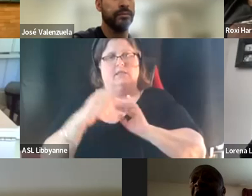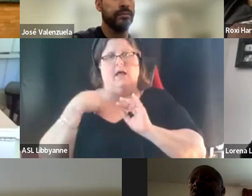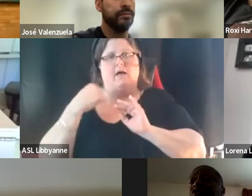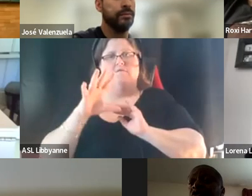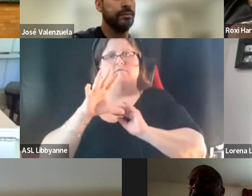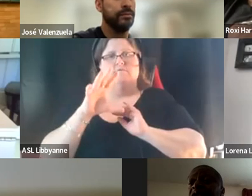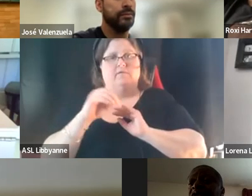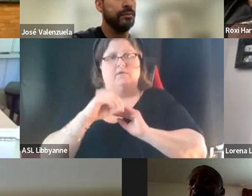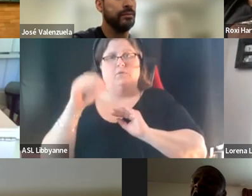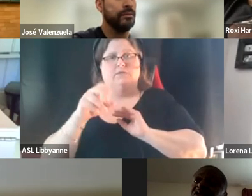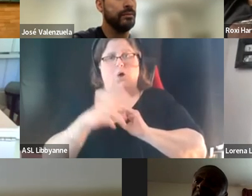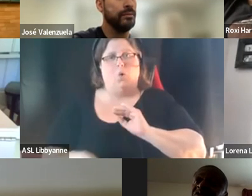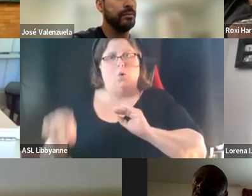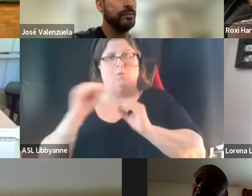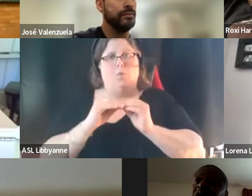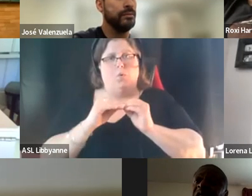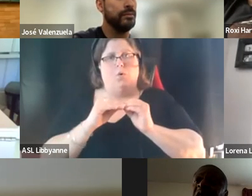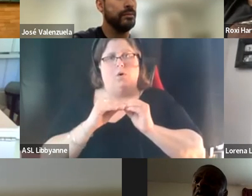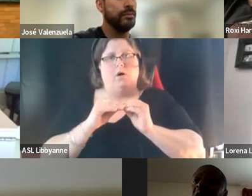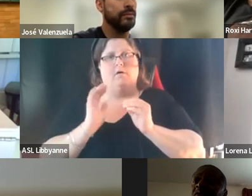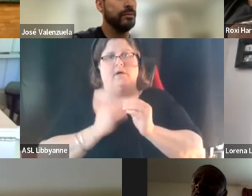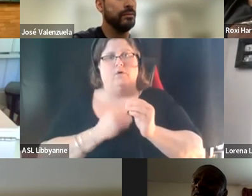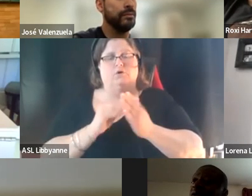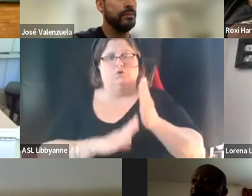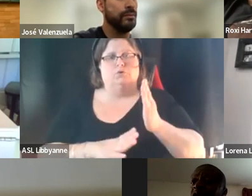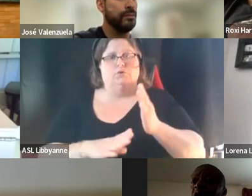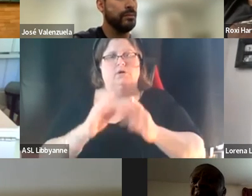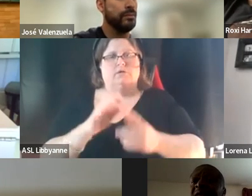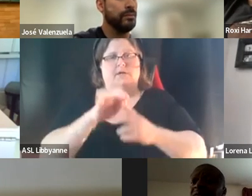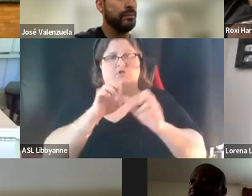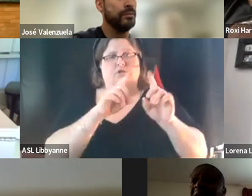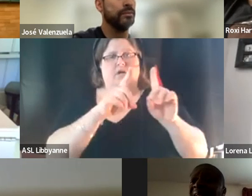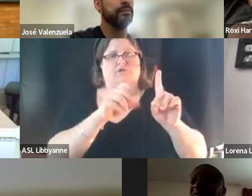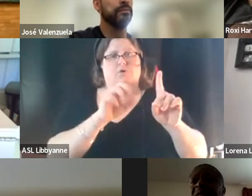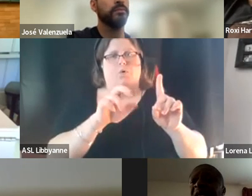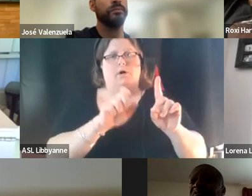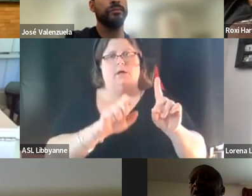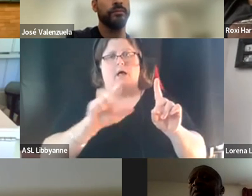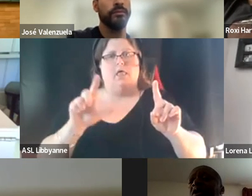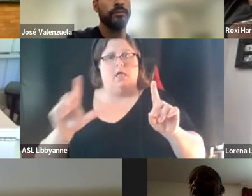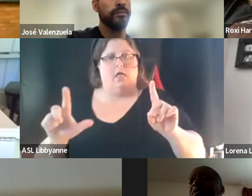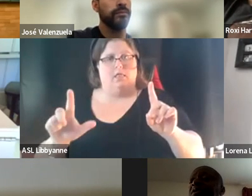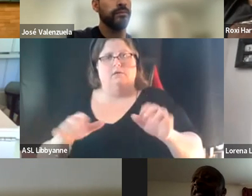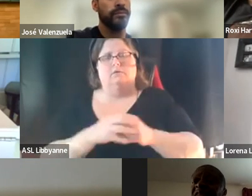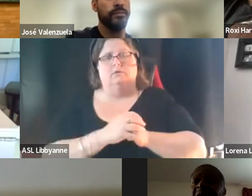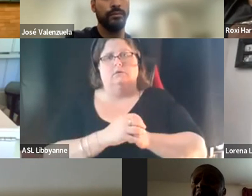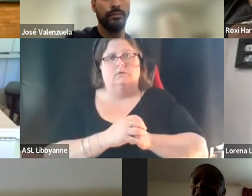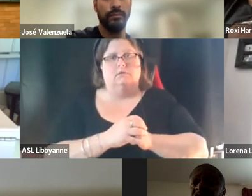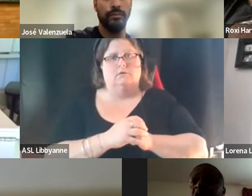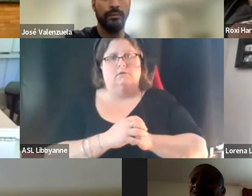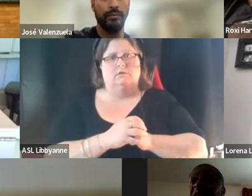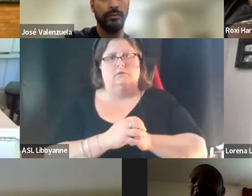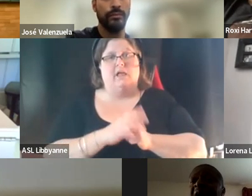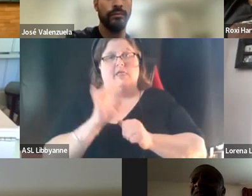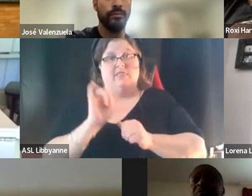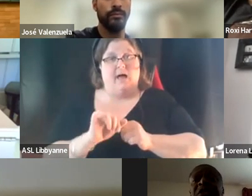of our students are special ed or ELL. You know, that to me has been going on as long